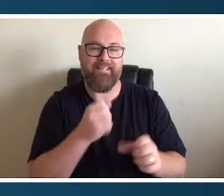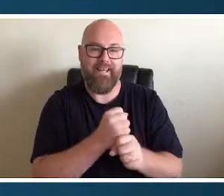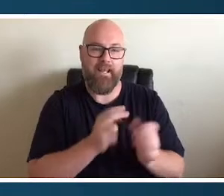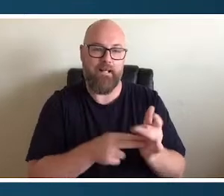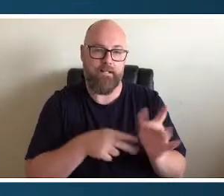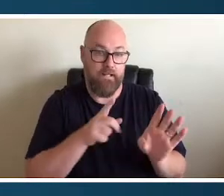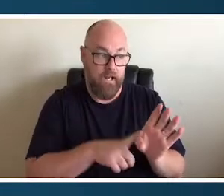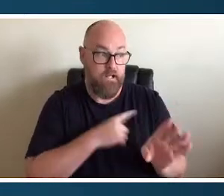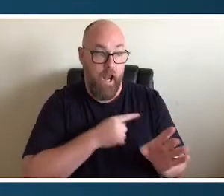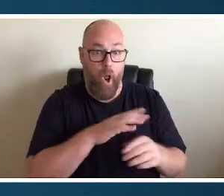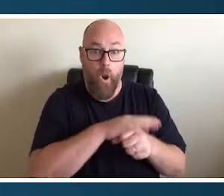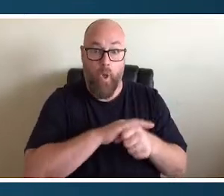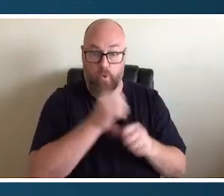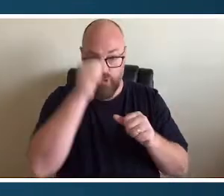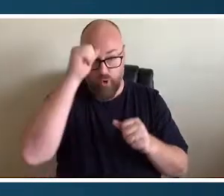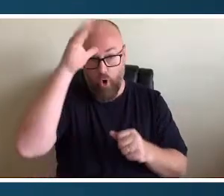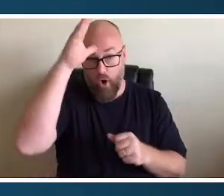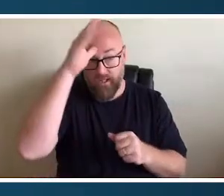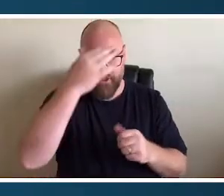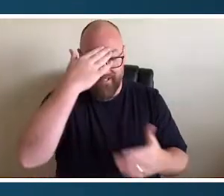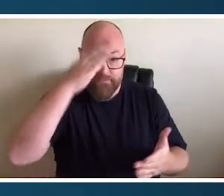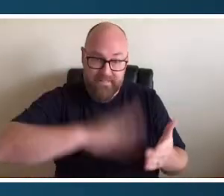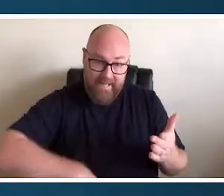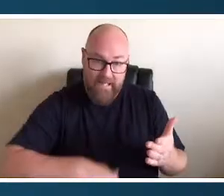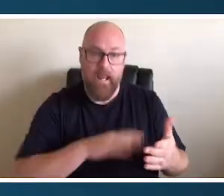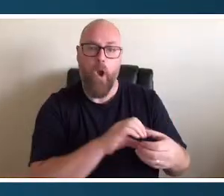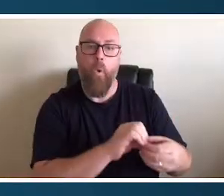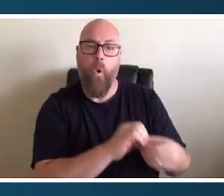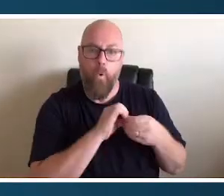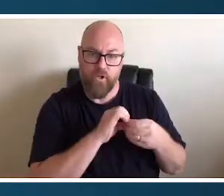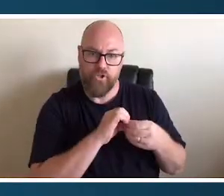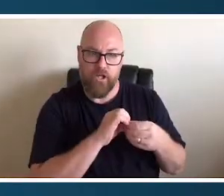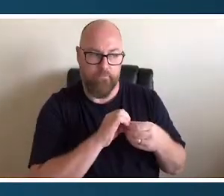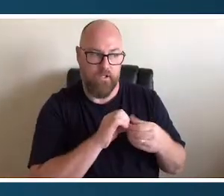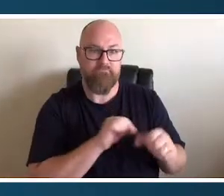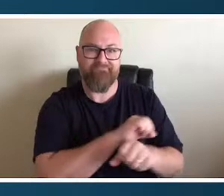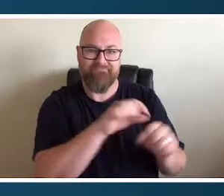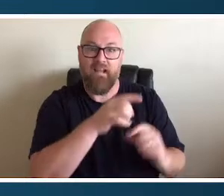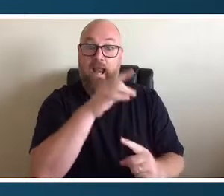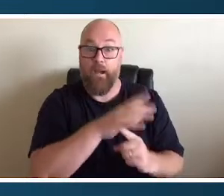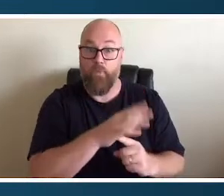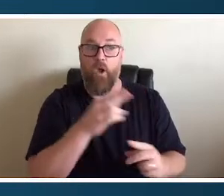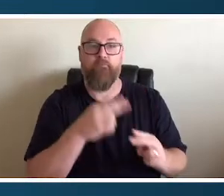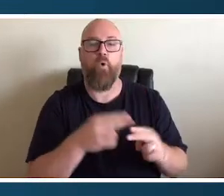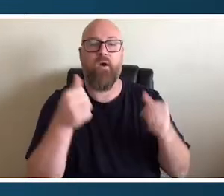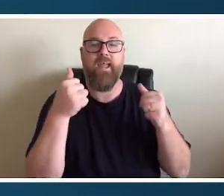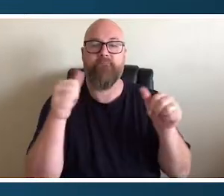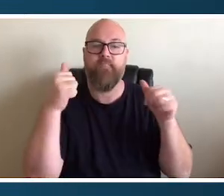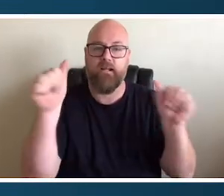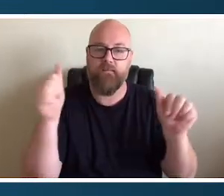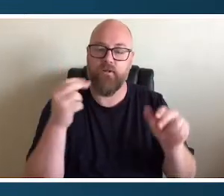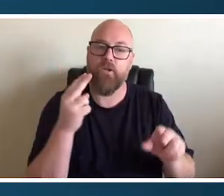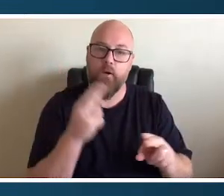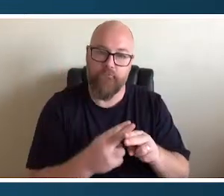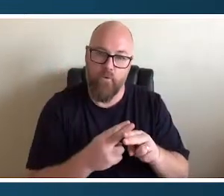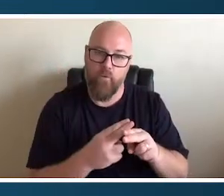knowledge, expertise, and ownership were critical for the effectiveness and sustainability of development